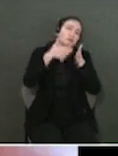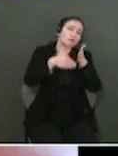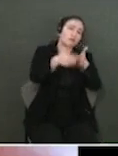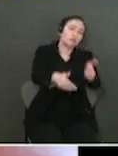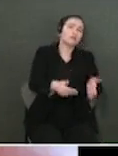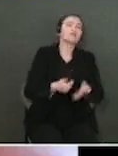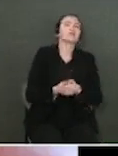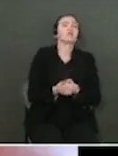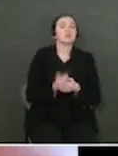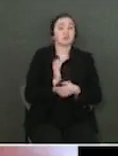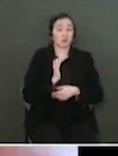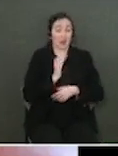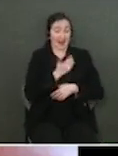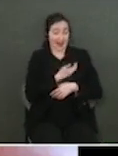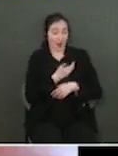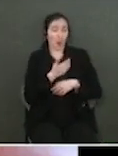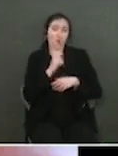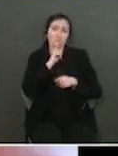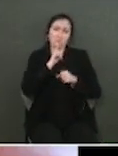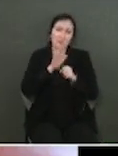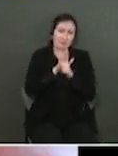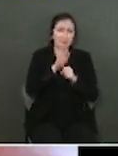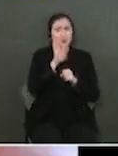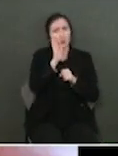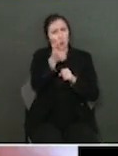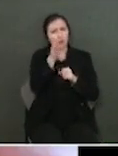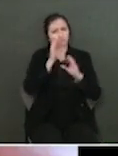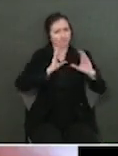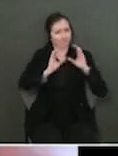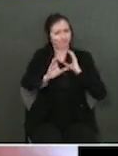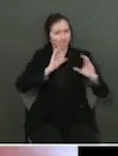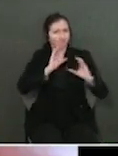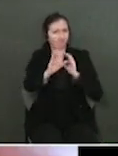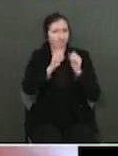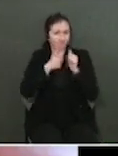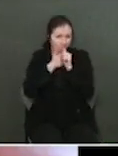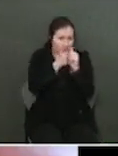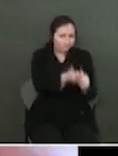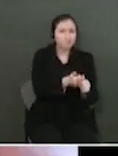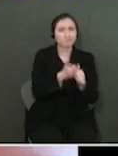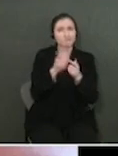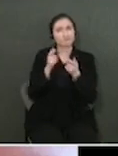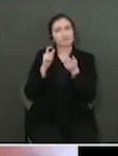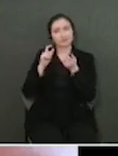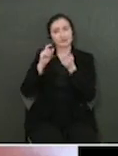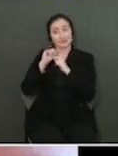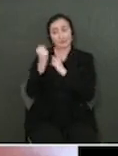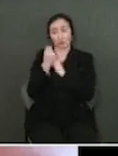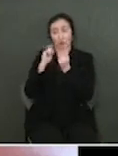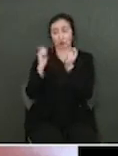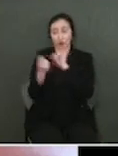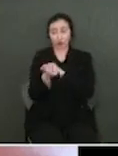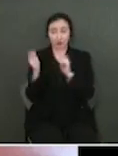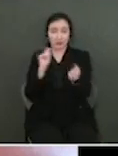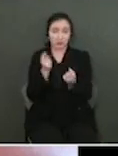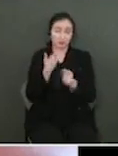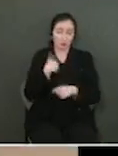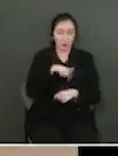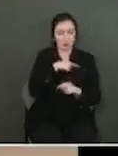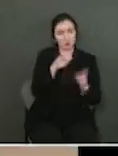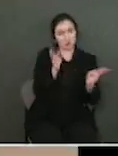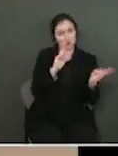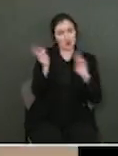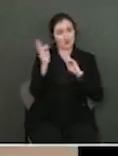got our focus and commitment that we will keep you updated as conditions change, but we're ready to go. Our crews